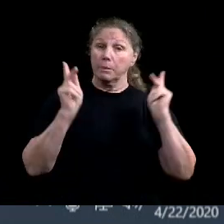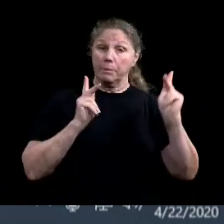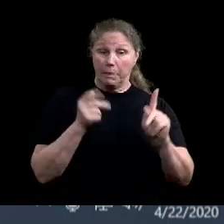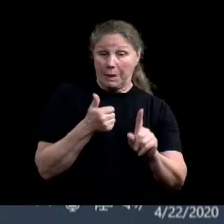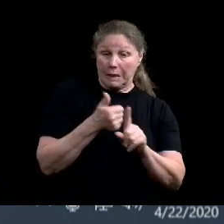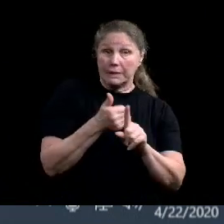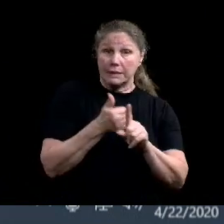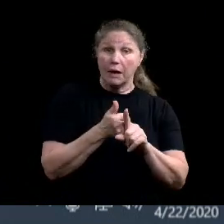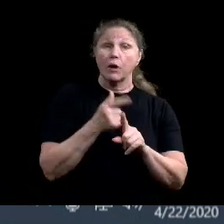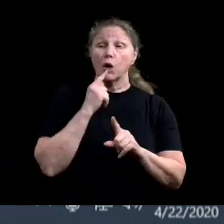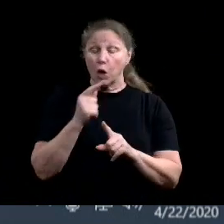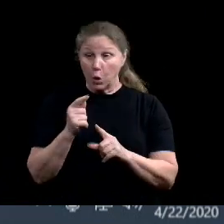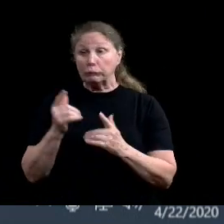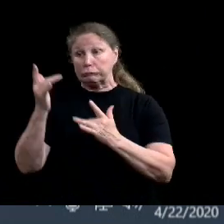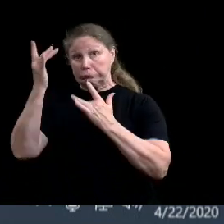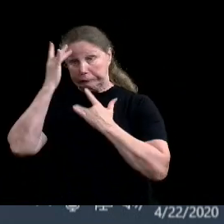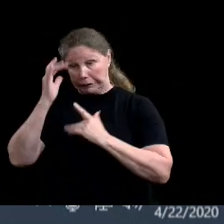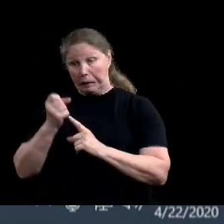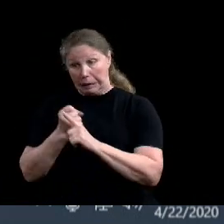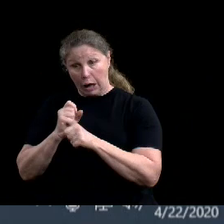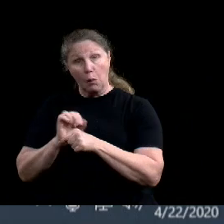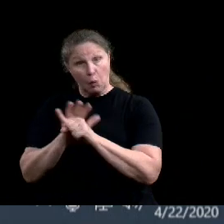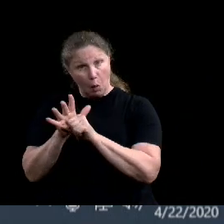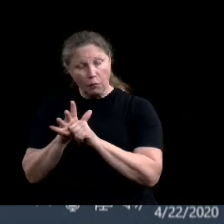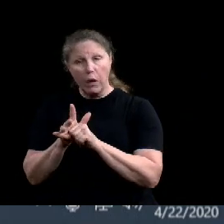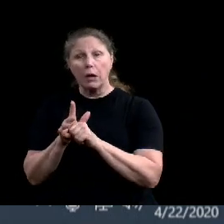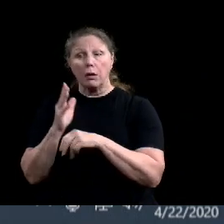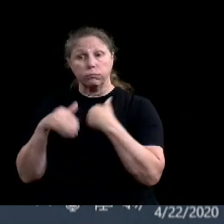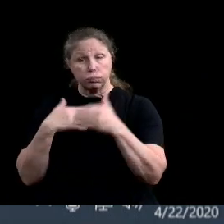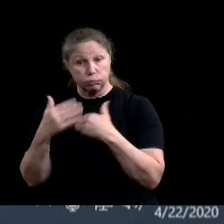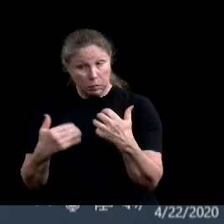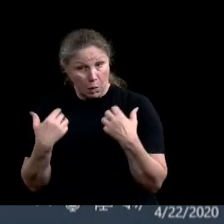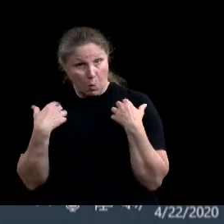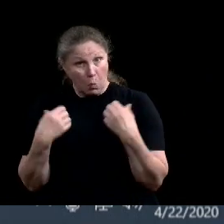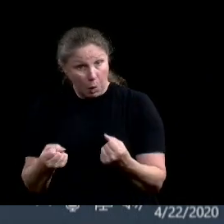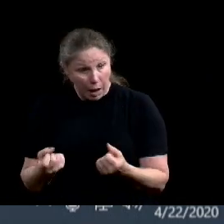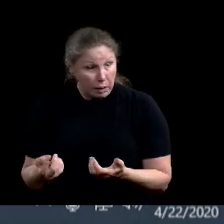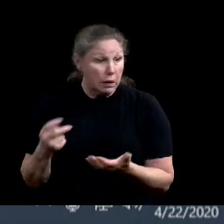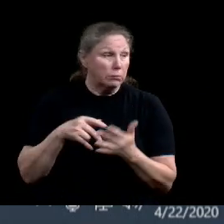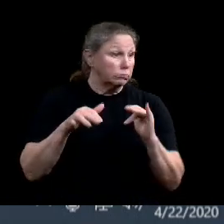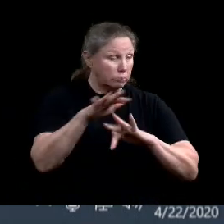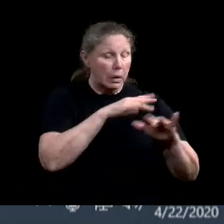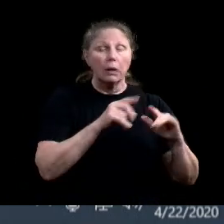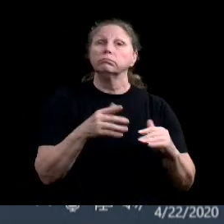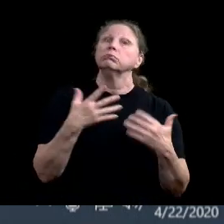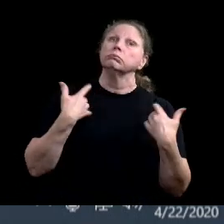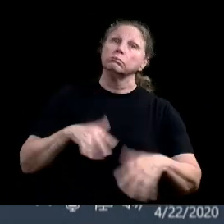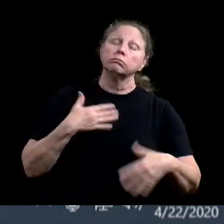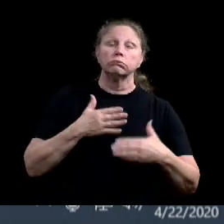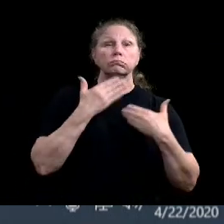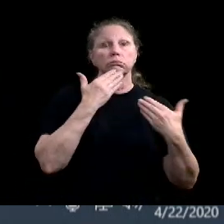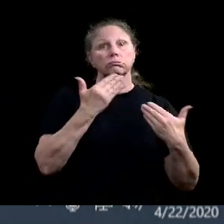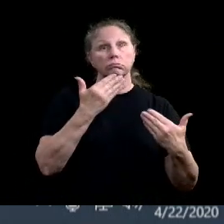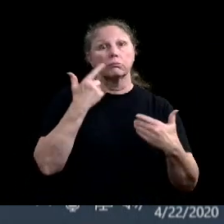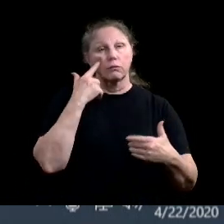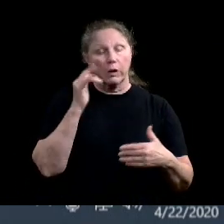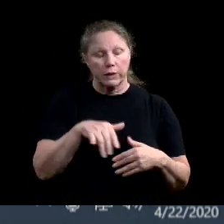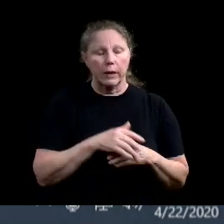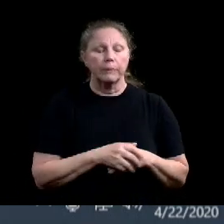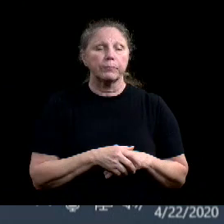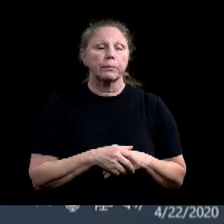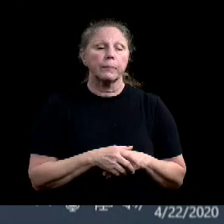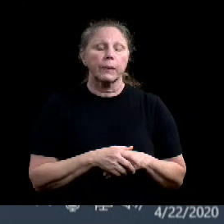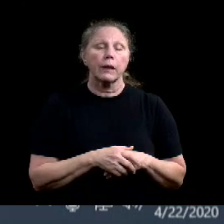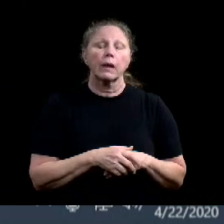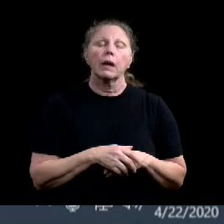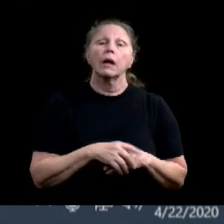the virus and are well and up and going again. We have a tremendous amount of gratitude that